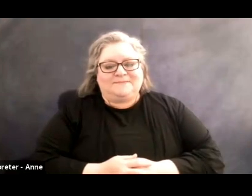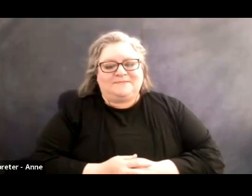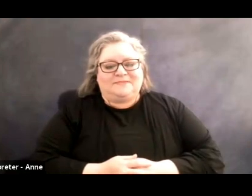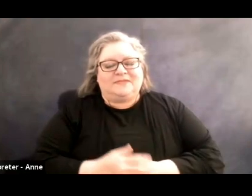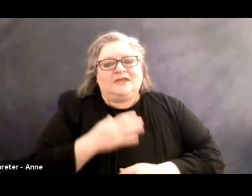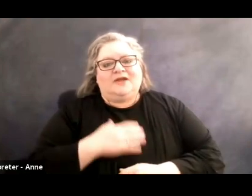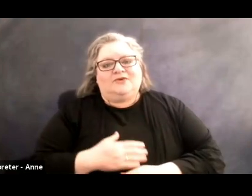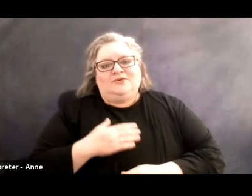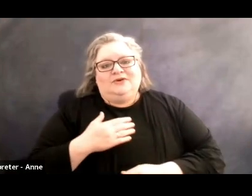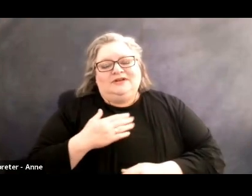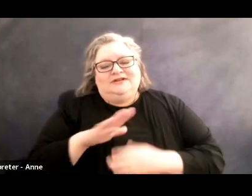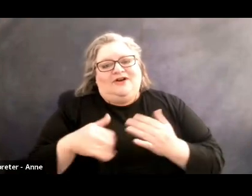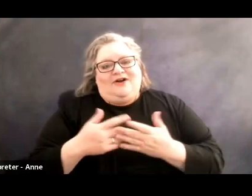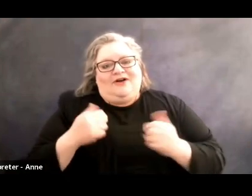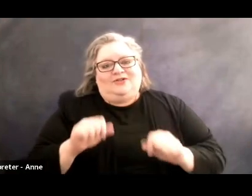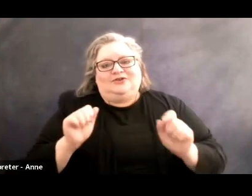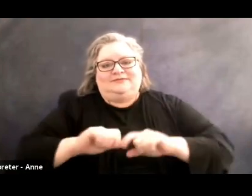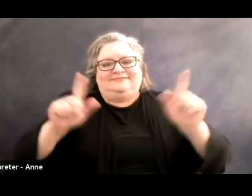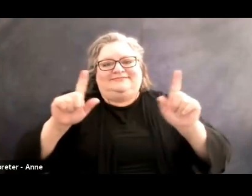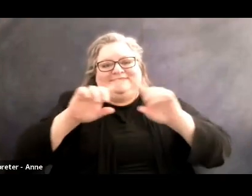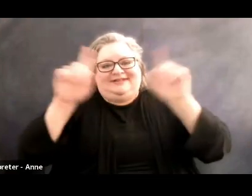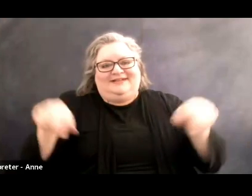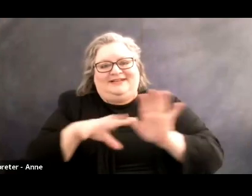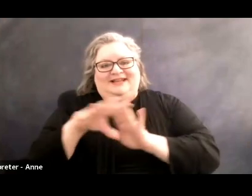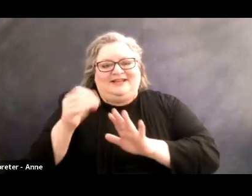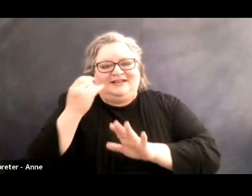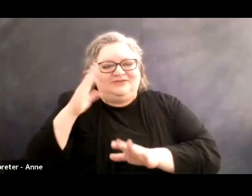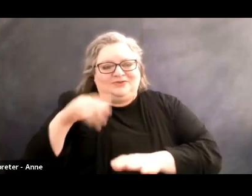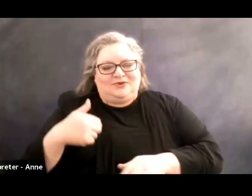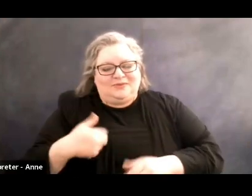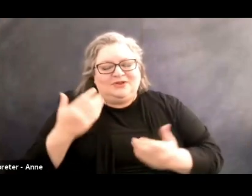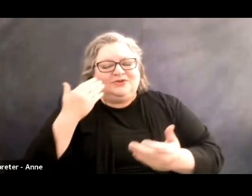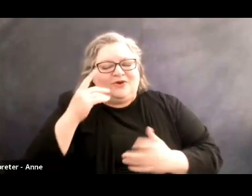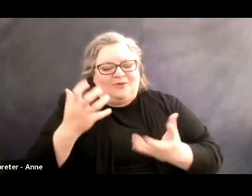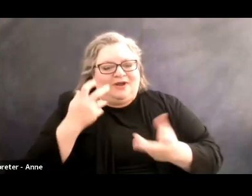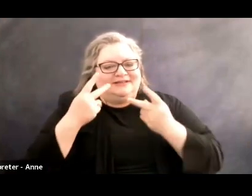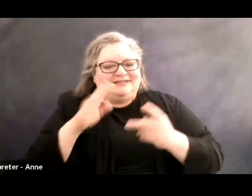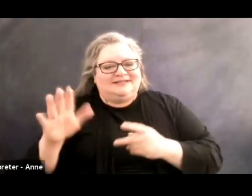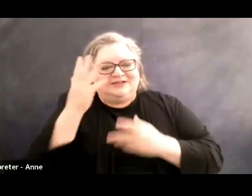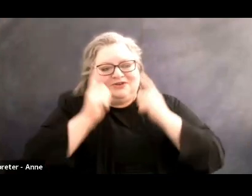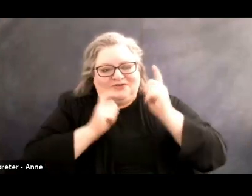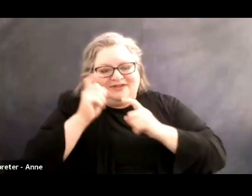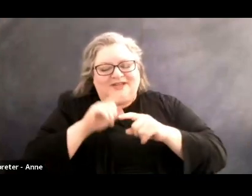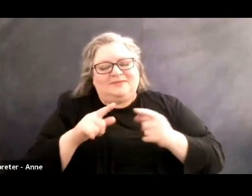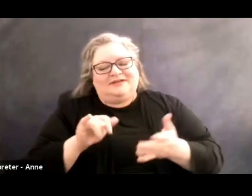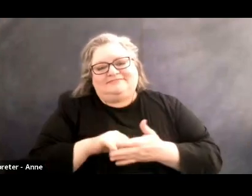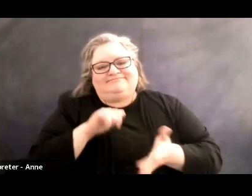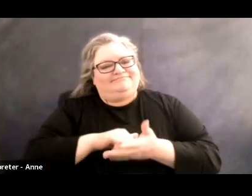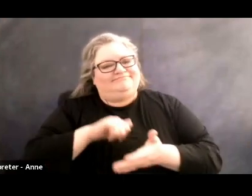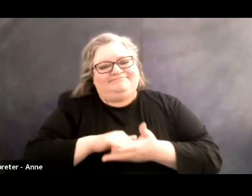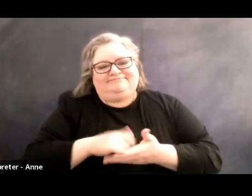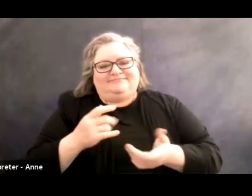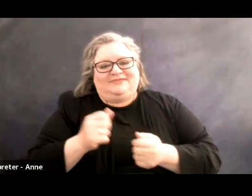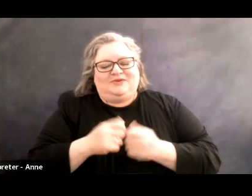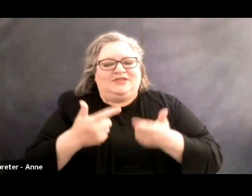I wish we could all be on camera together. You guys know, if you know me, you know I want to see everybody's face. But that is not possible with